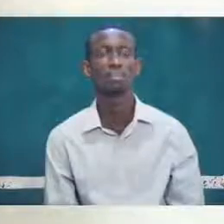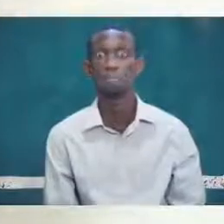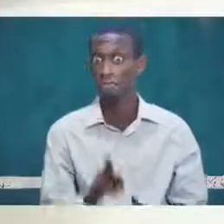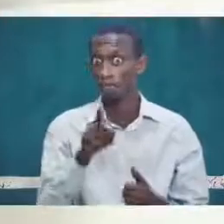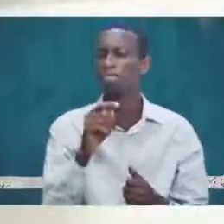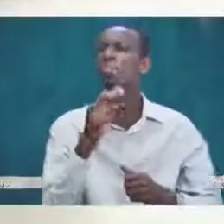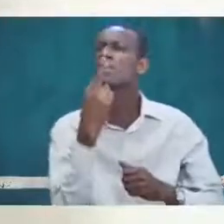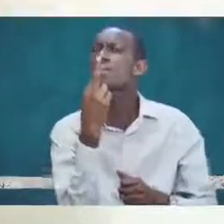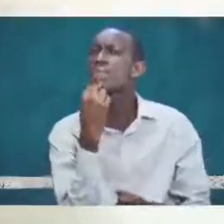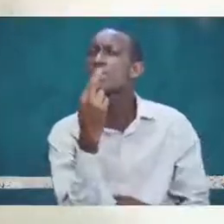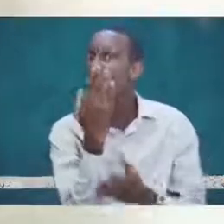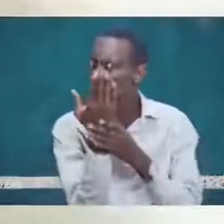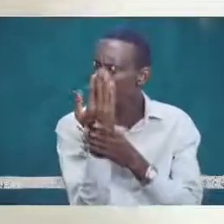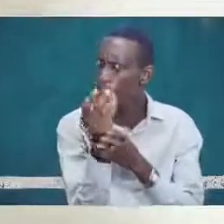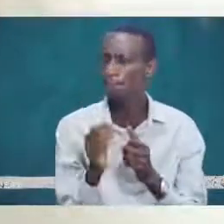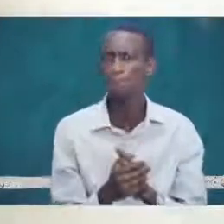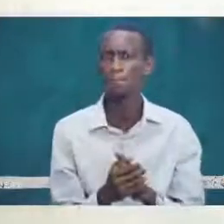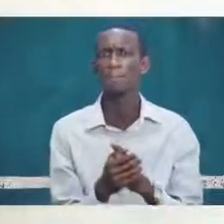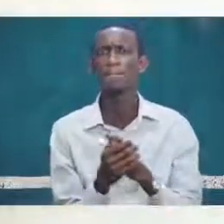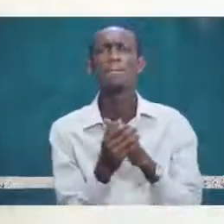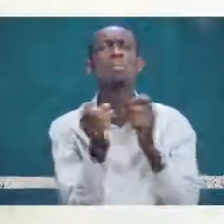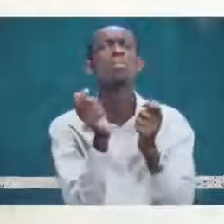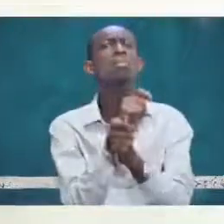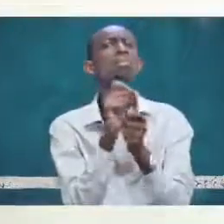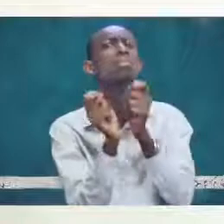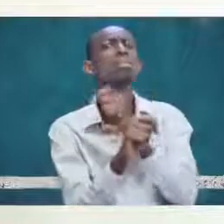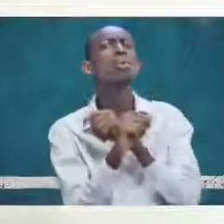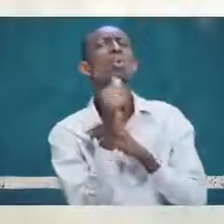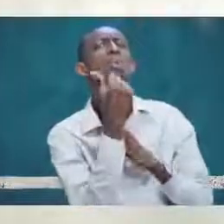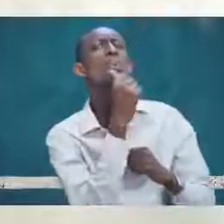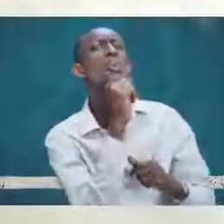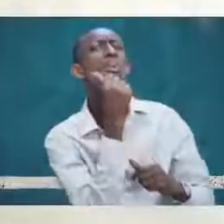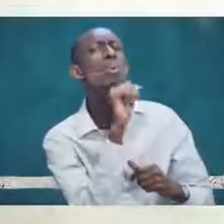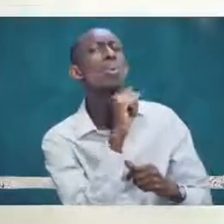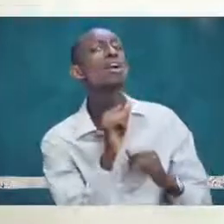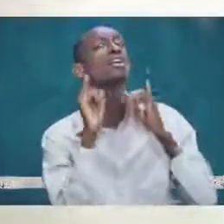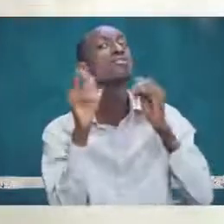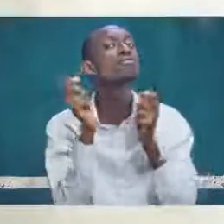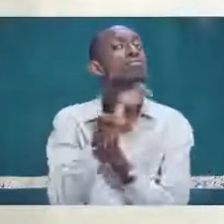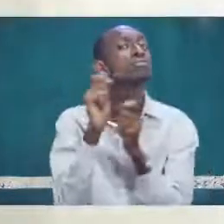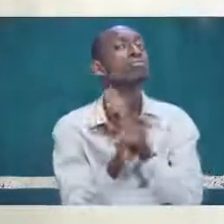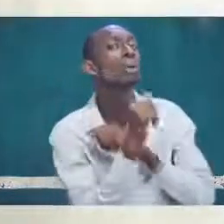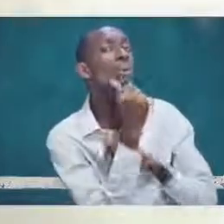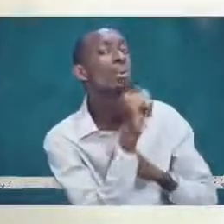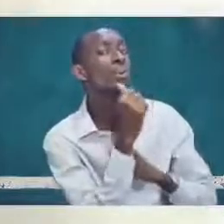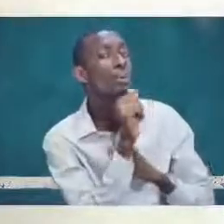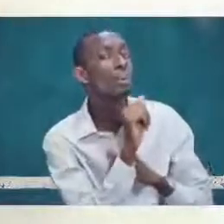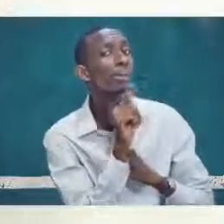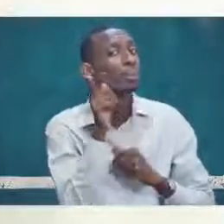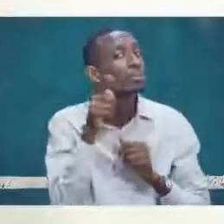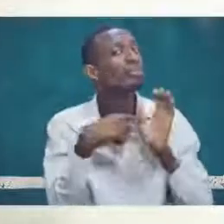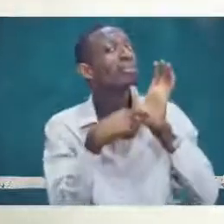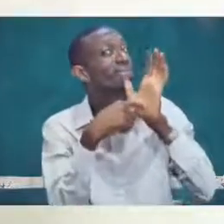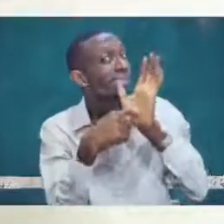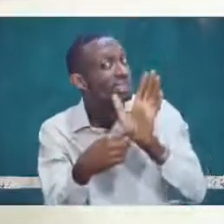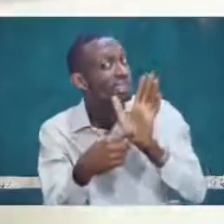red litmus paper turned to blue. So if it turns to blue, that is an